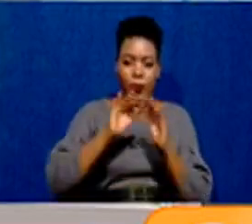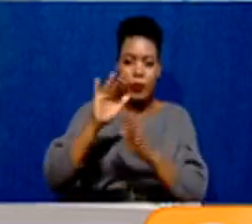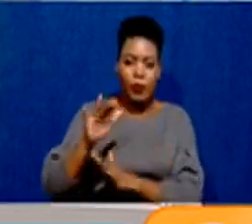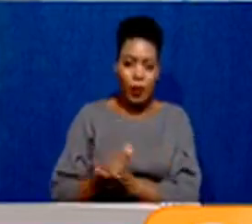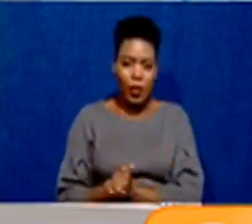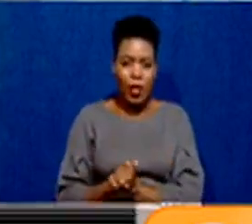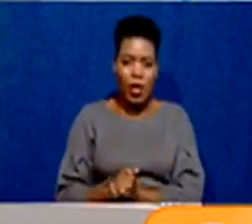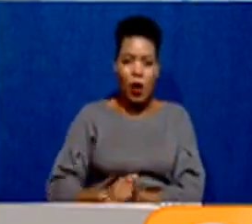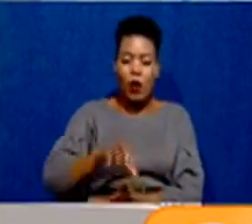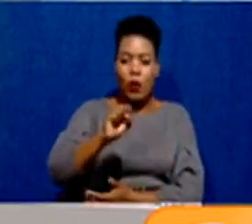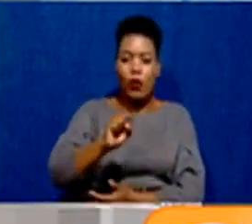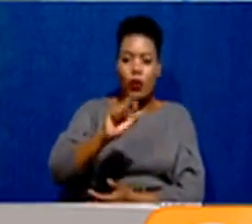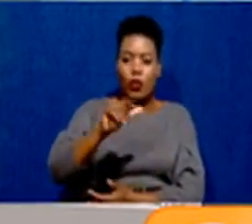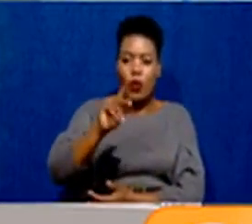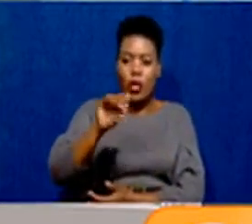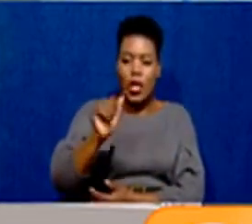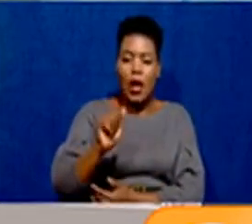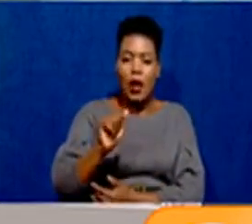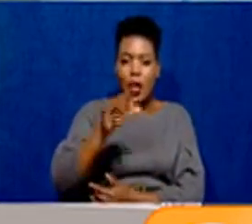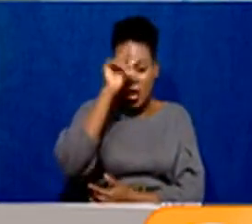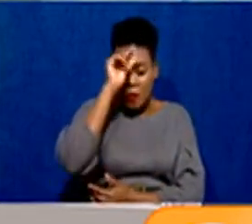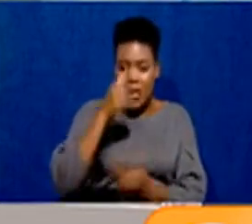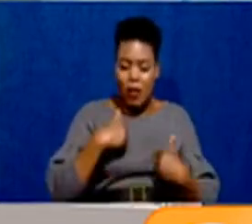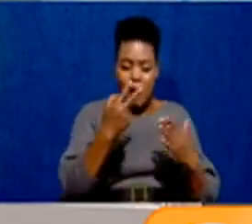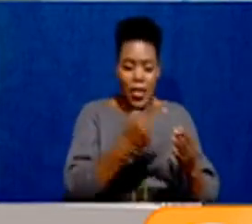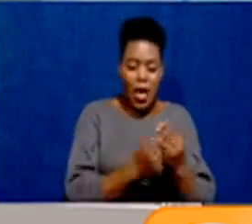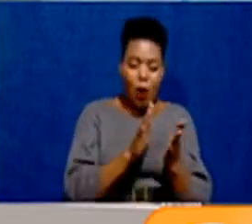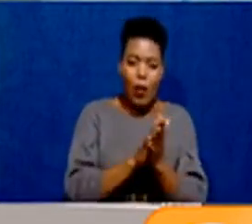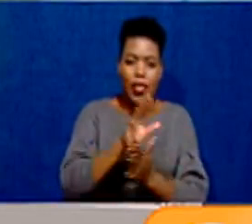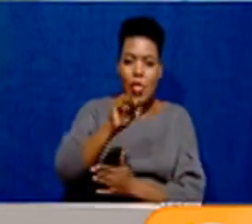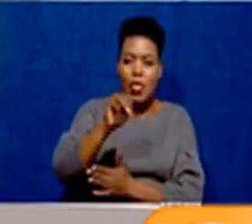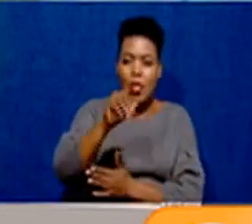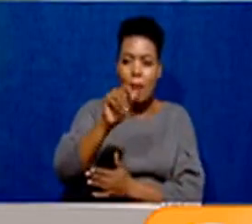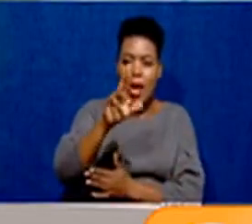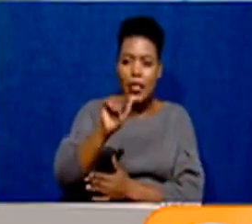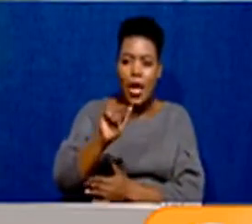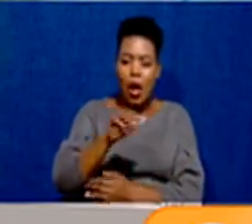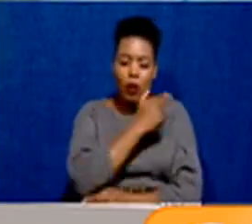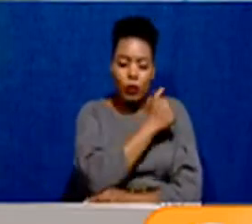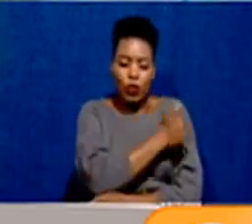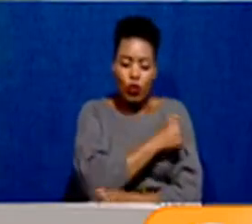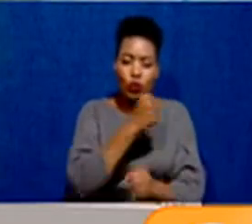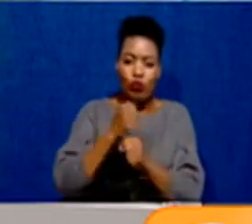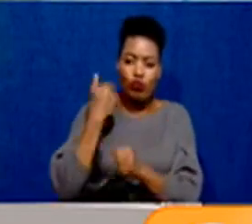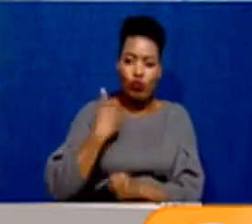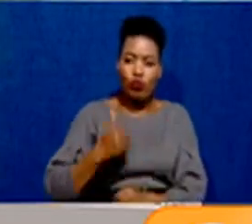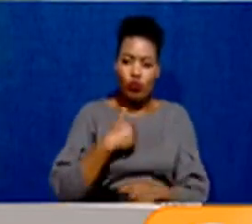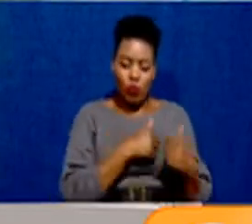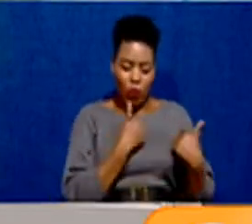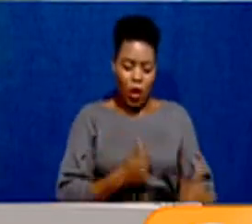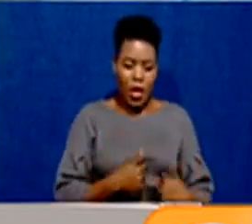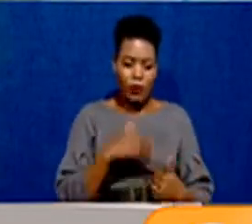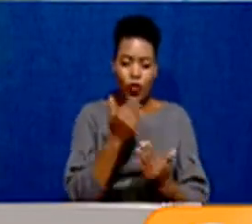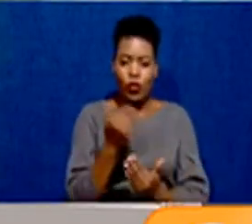The Slovakia government has partnered with Mater Hospital to perform complex heart procedures on children every year.